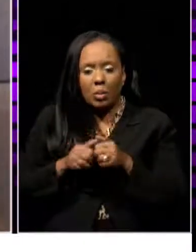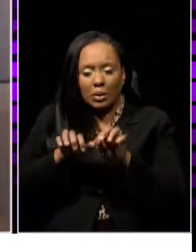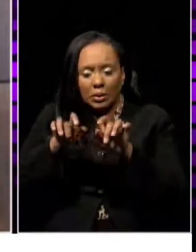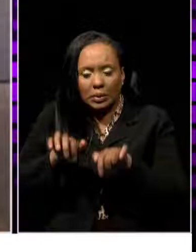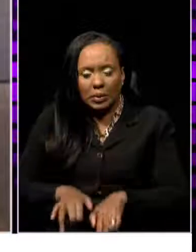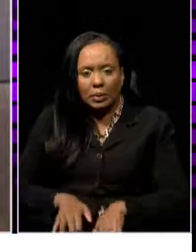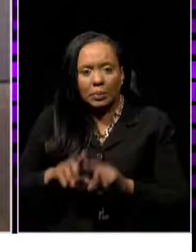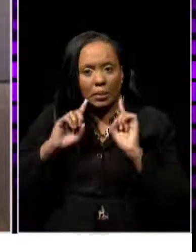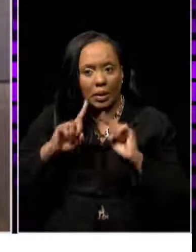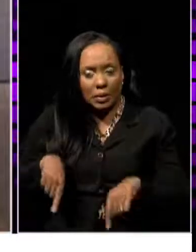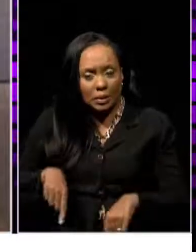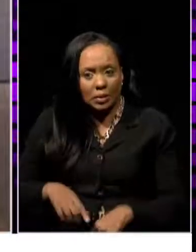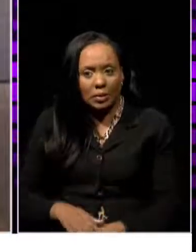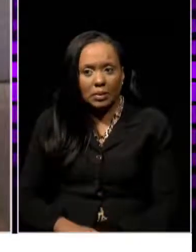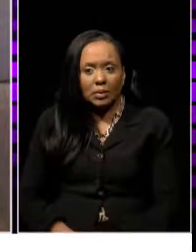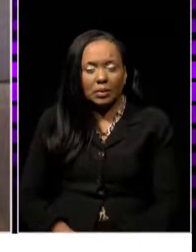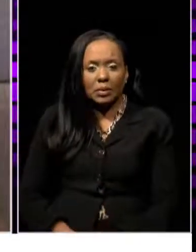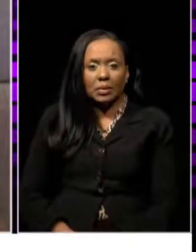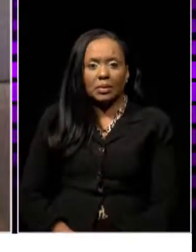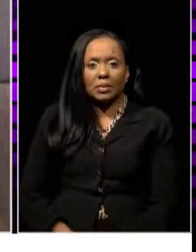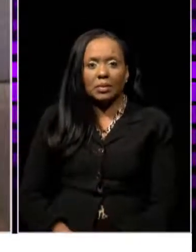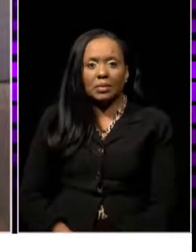even that, you still